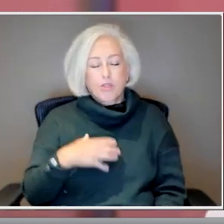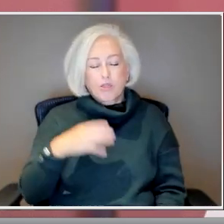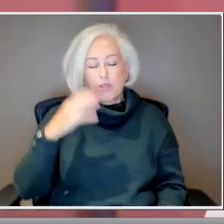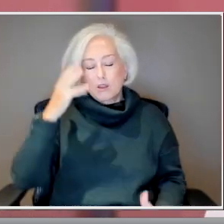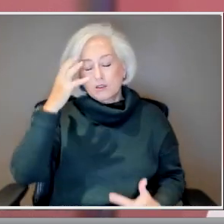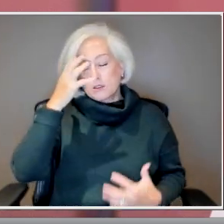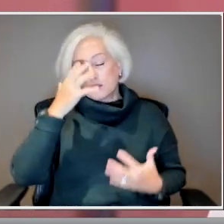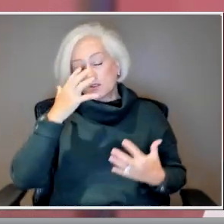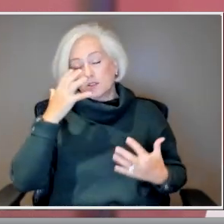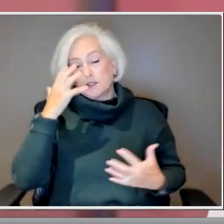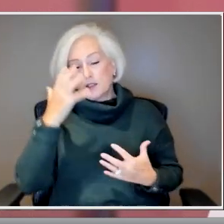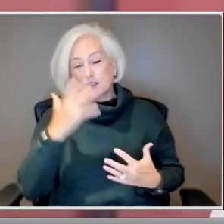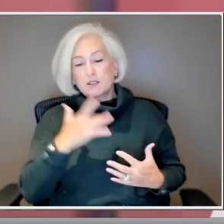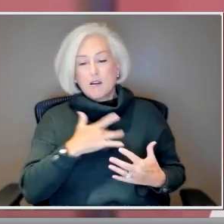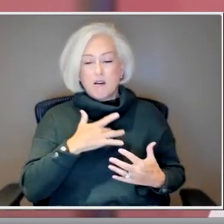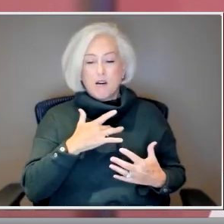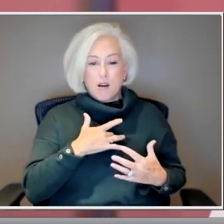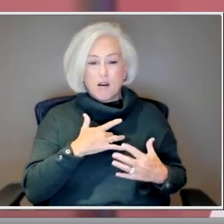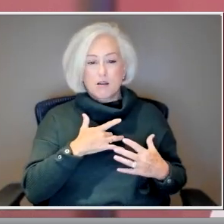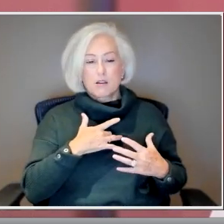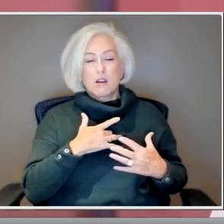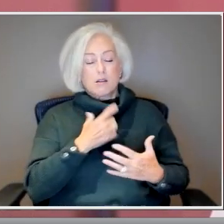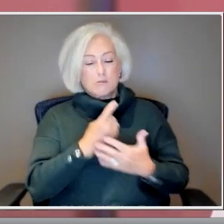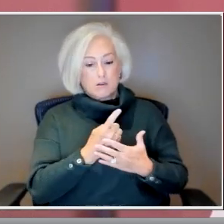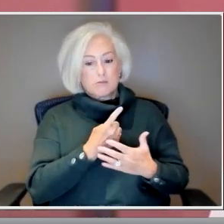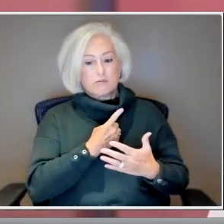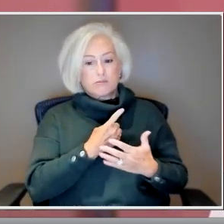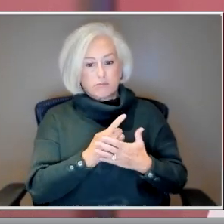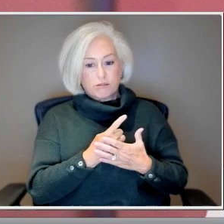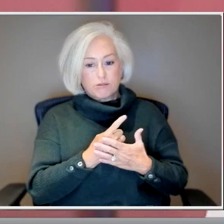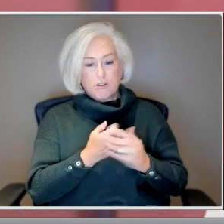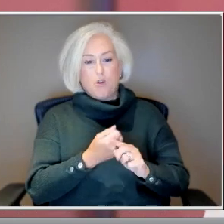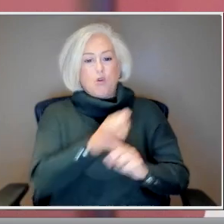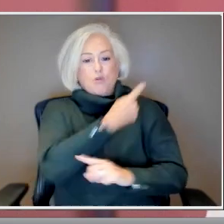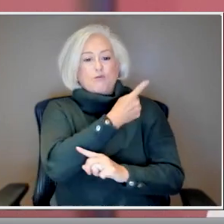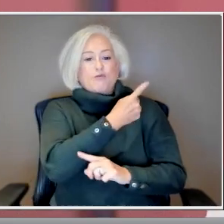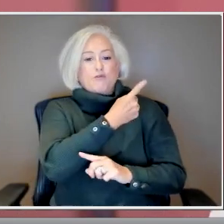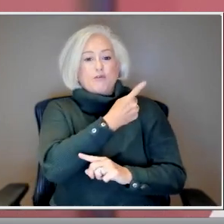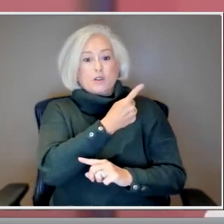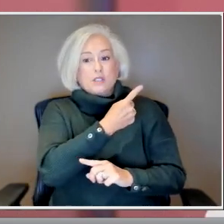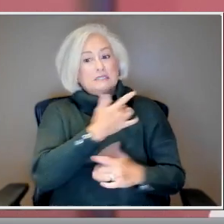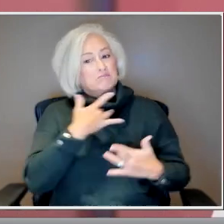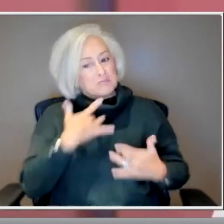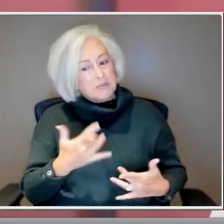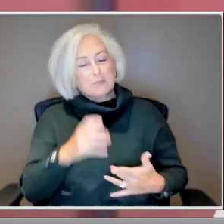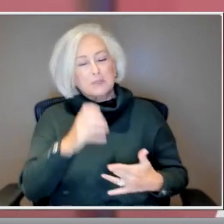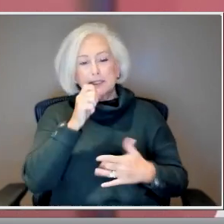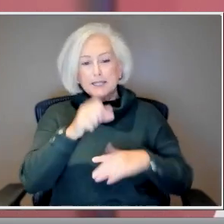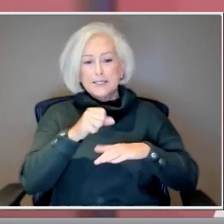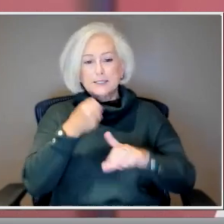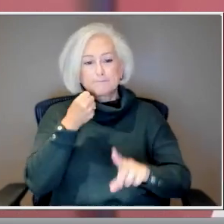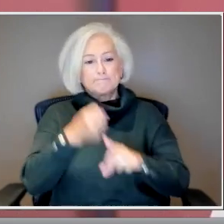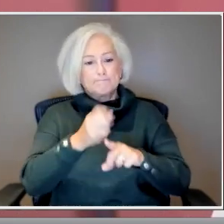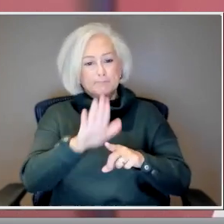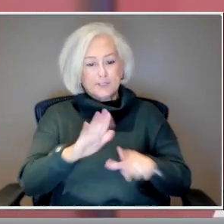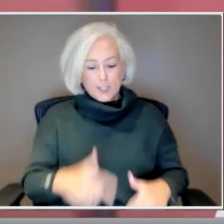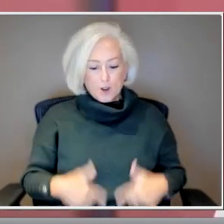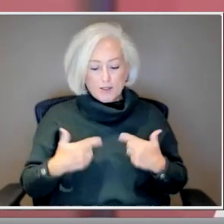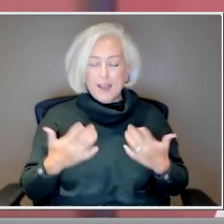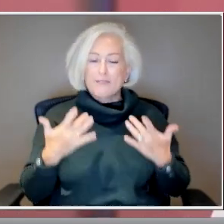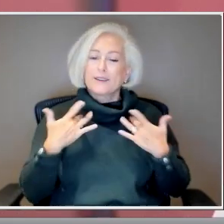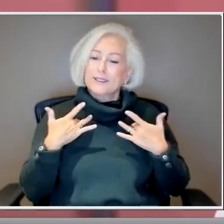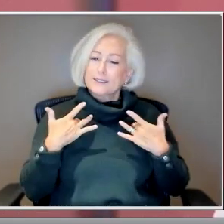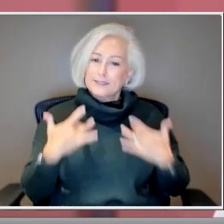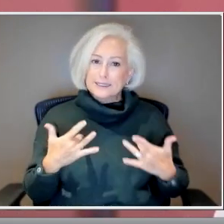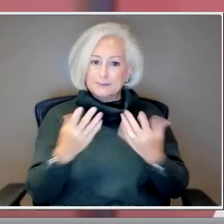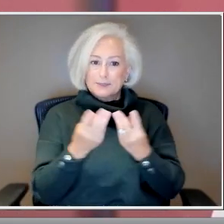abnormal. The good news about the arrhythmia is that it's not typically a life-threatening thing, and it usually resolves on its own. But